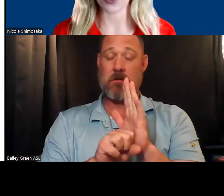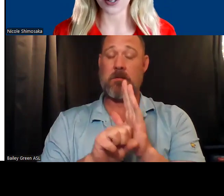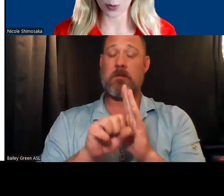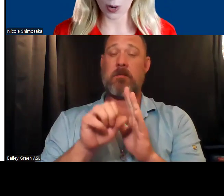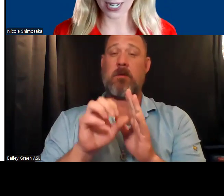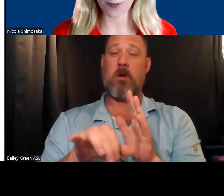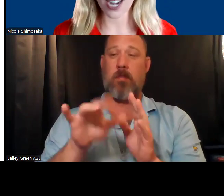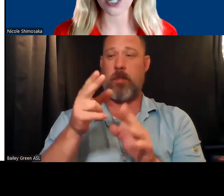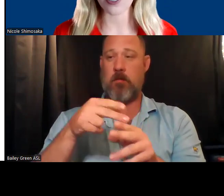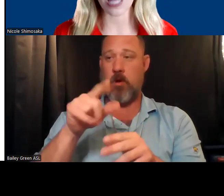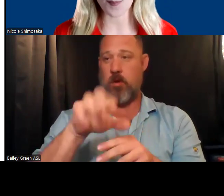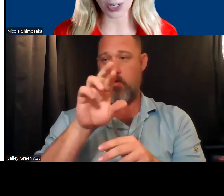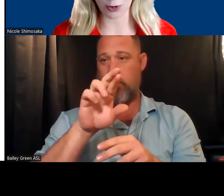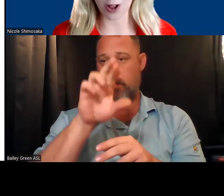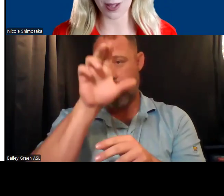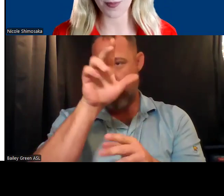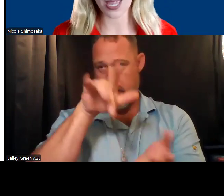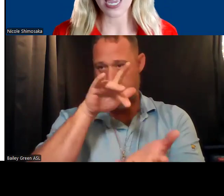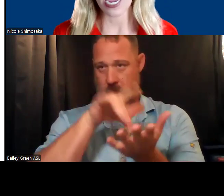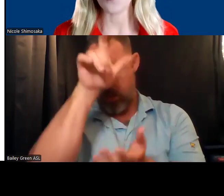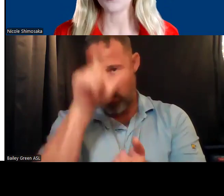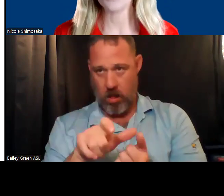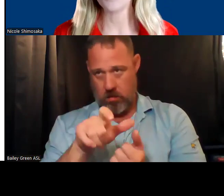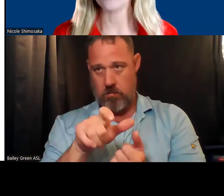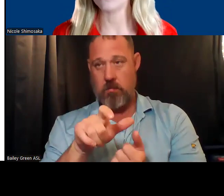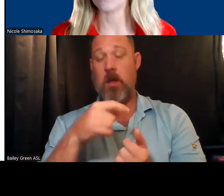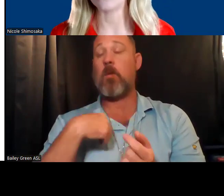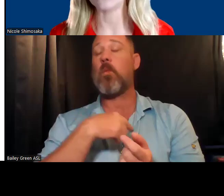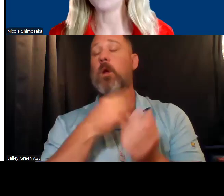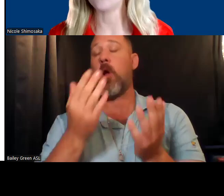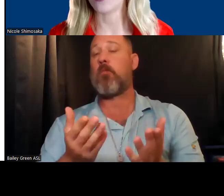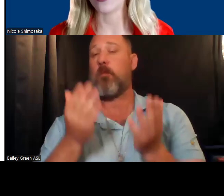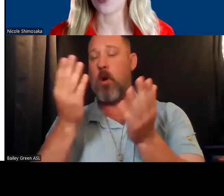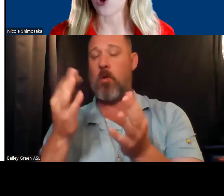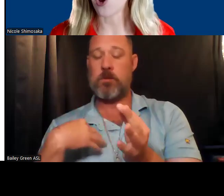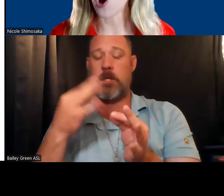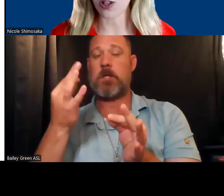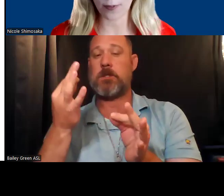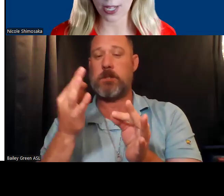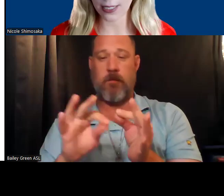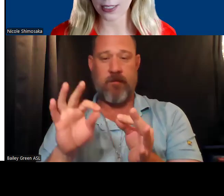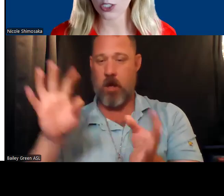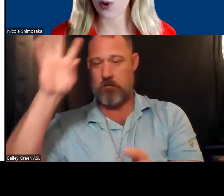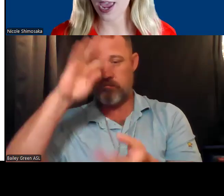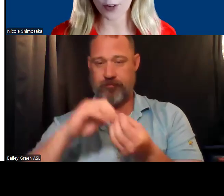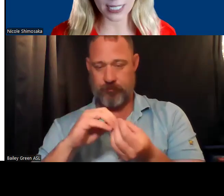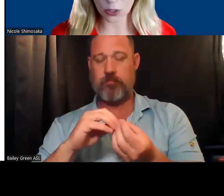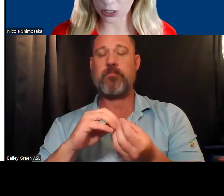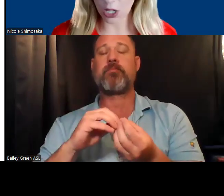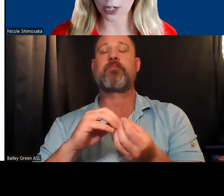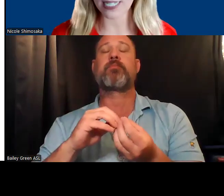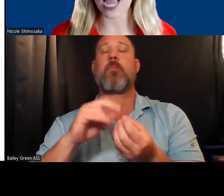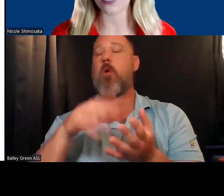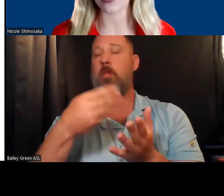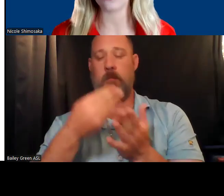are weighted and factored using that middle column, and we're proposing that we simplify all of this. So every single